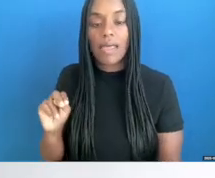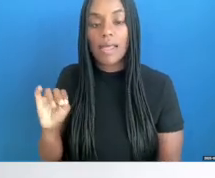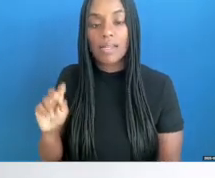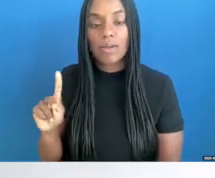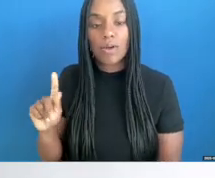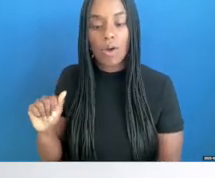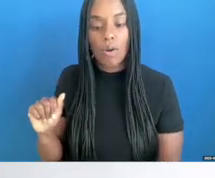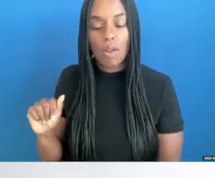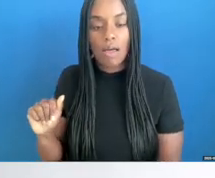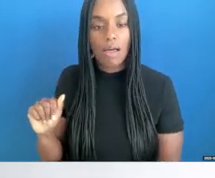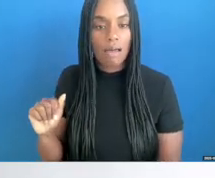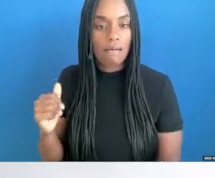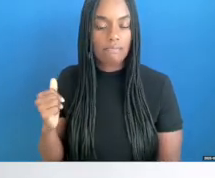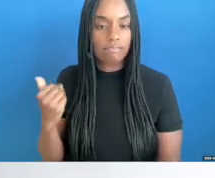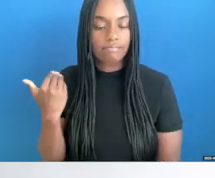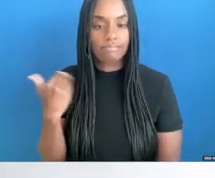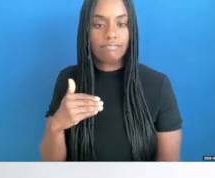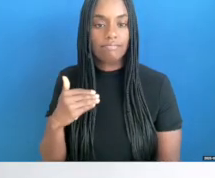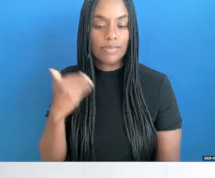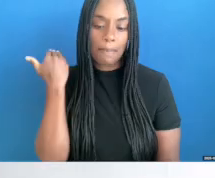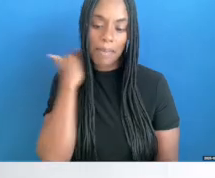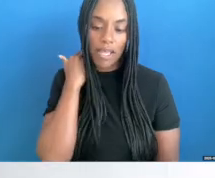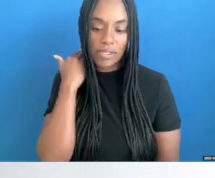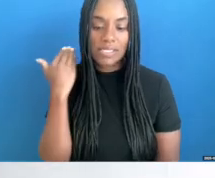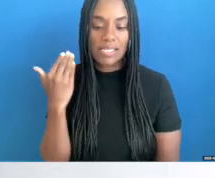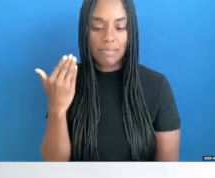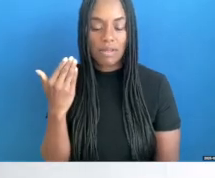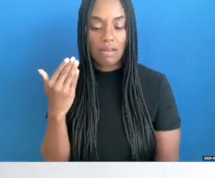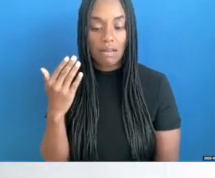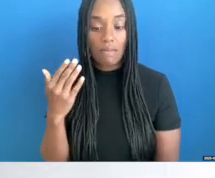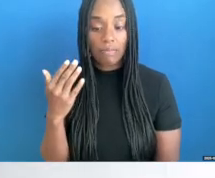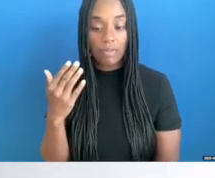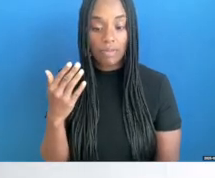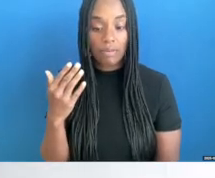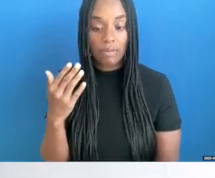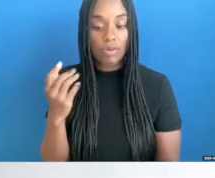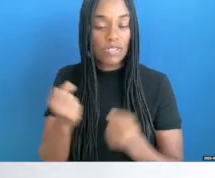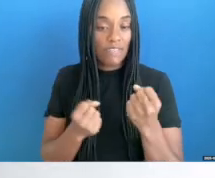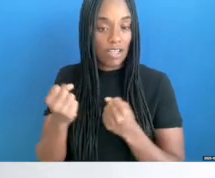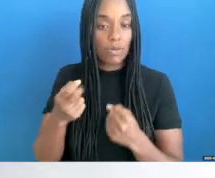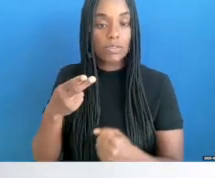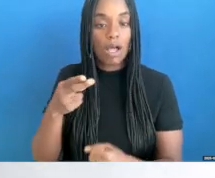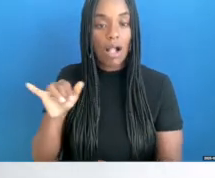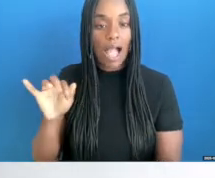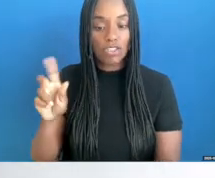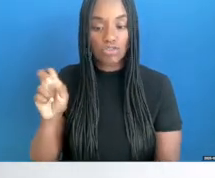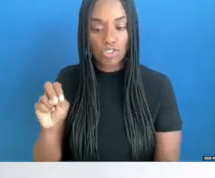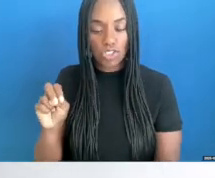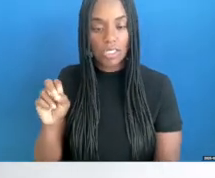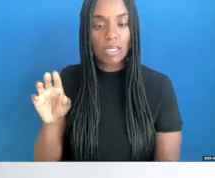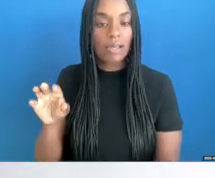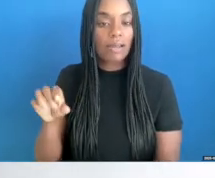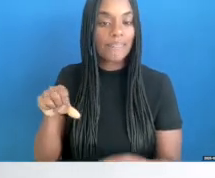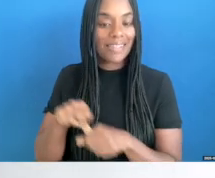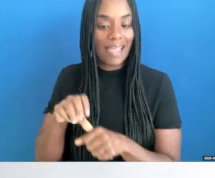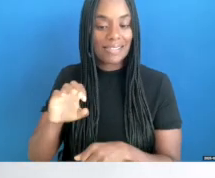done, those are hydrogen fuel cell vehicles and also BEV vehicles. But what we've done there is to